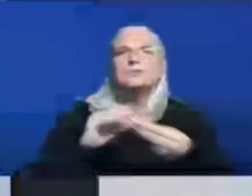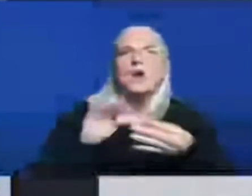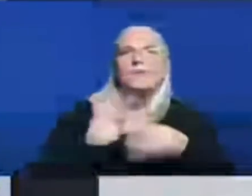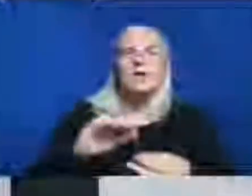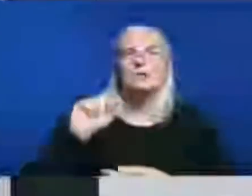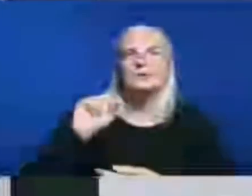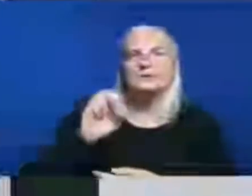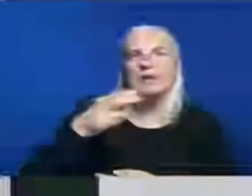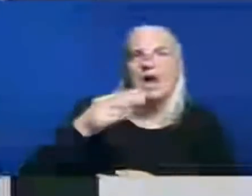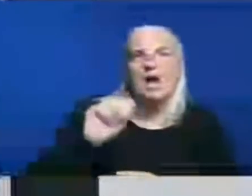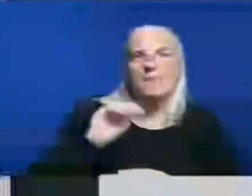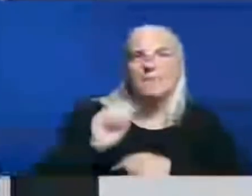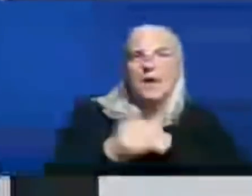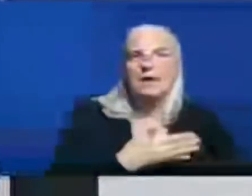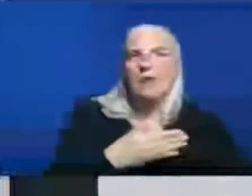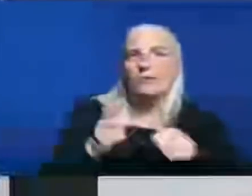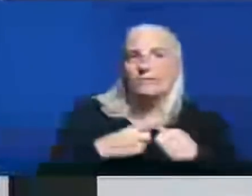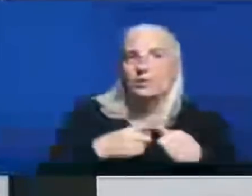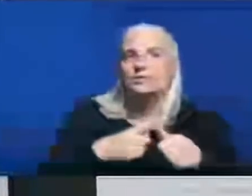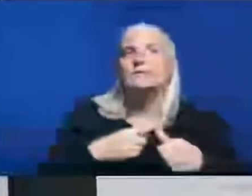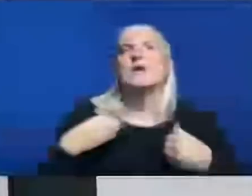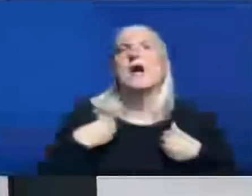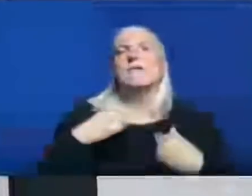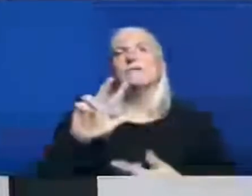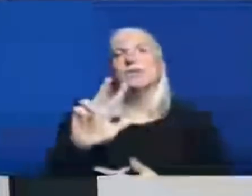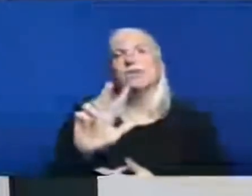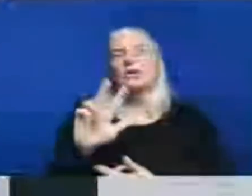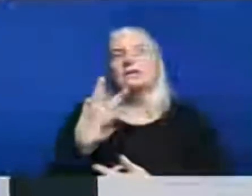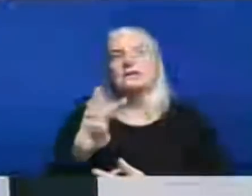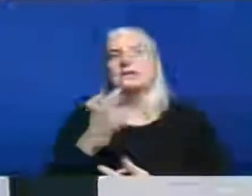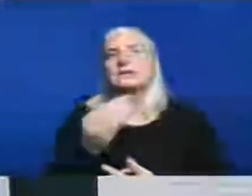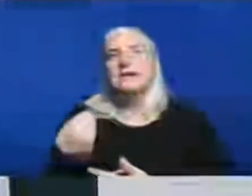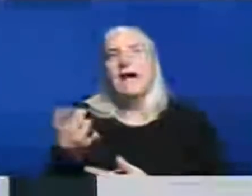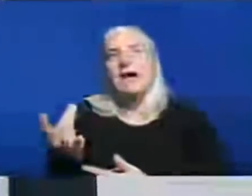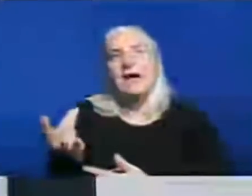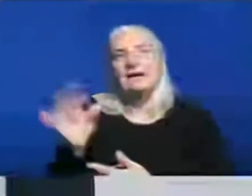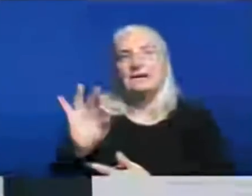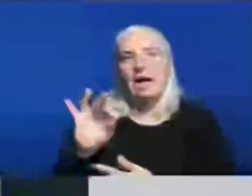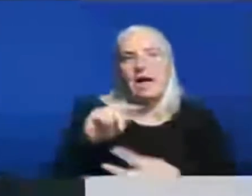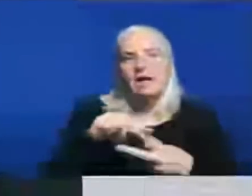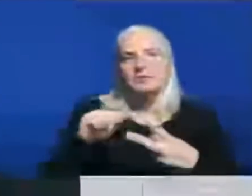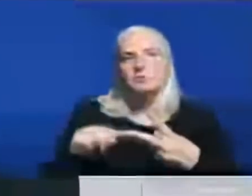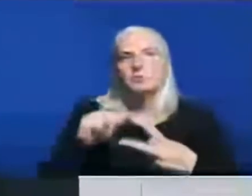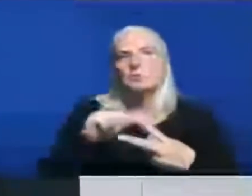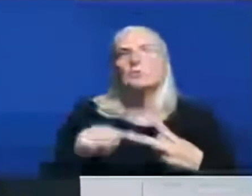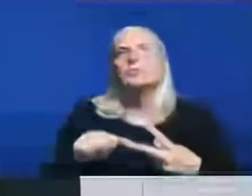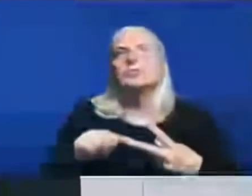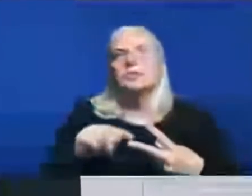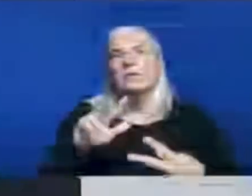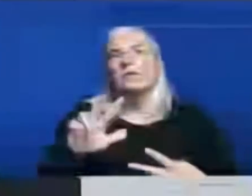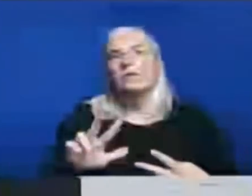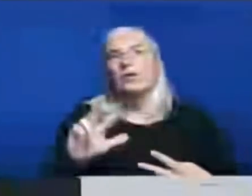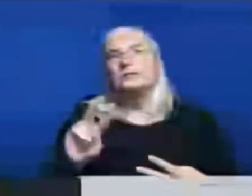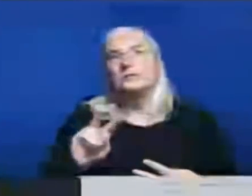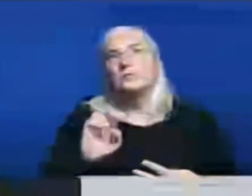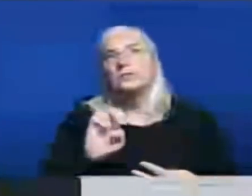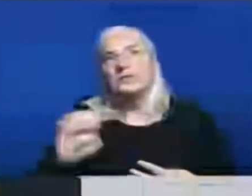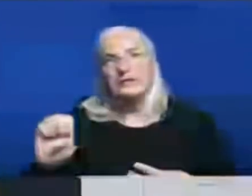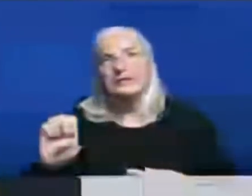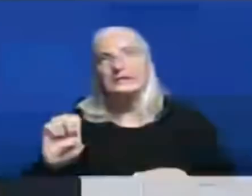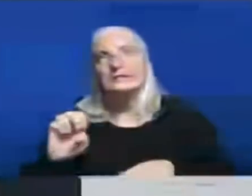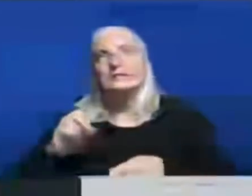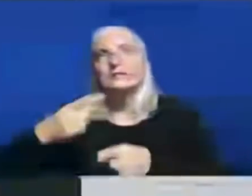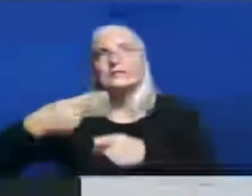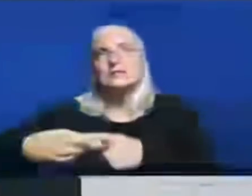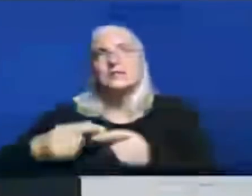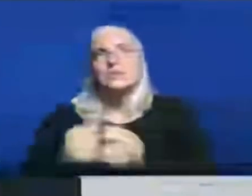36 eastbound at 89, SR 89. The second is SR 32 eastbound at SR 36, which is the west side of